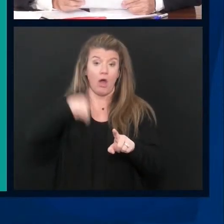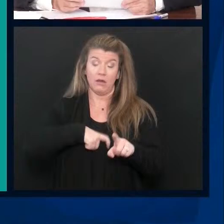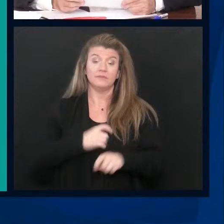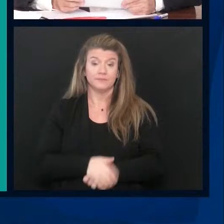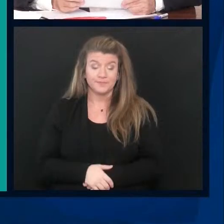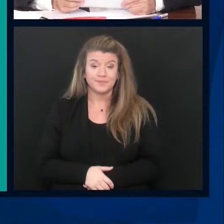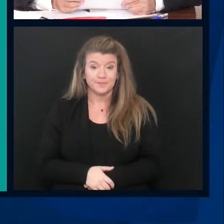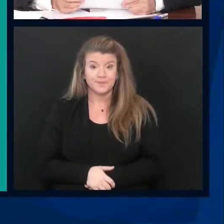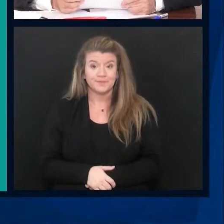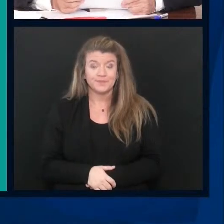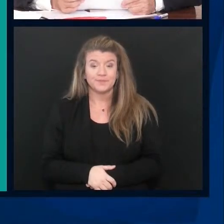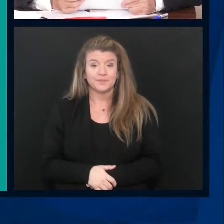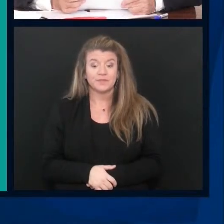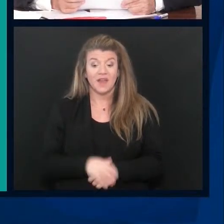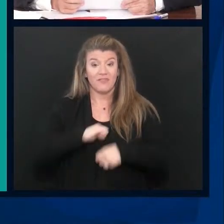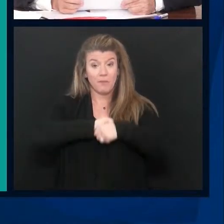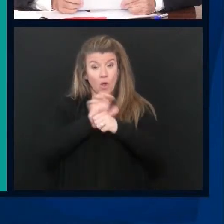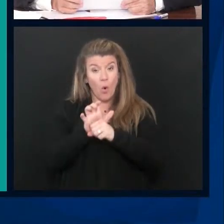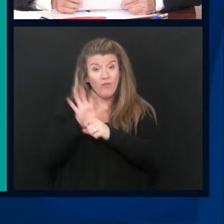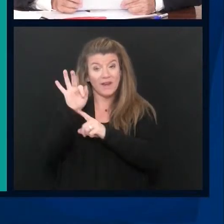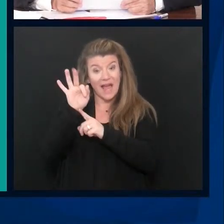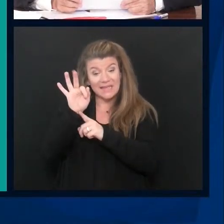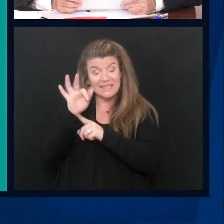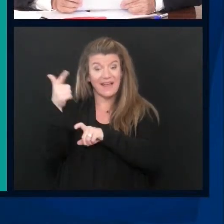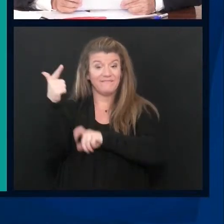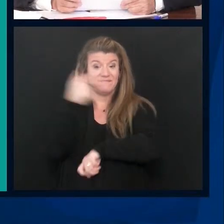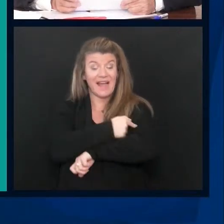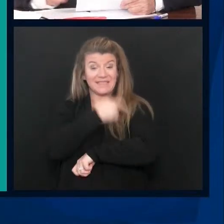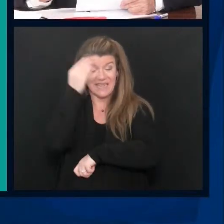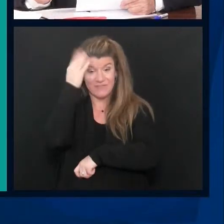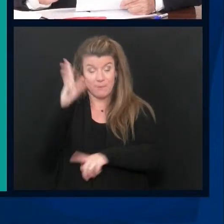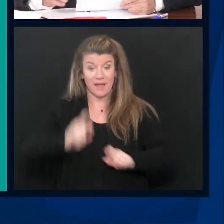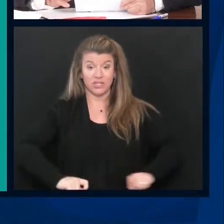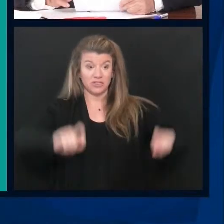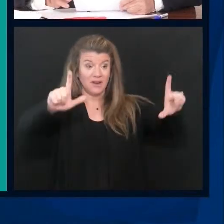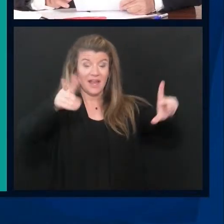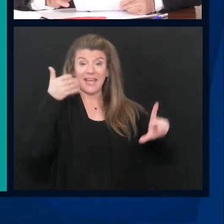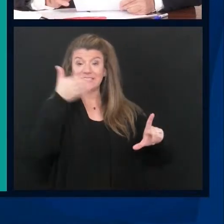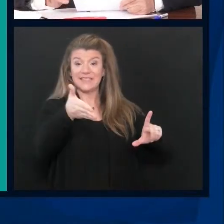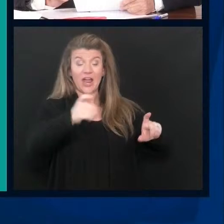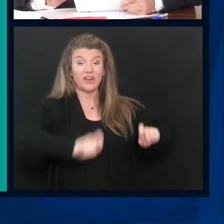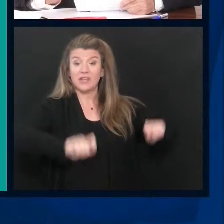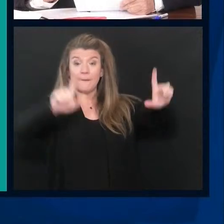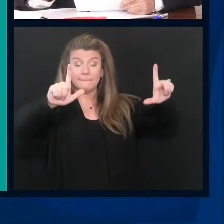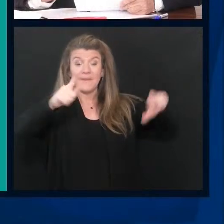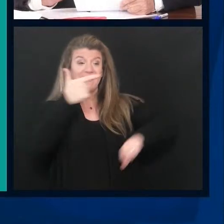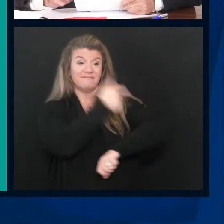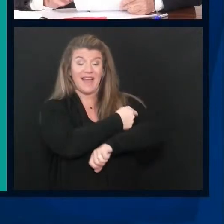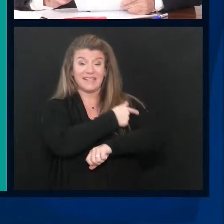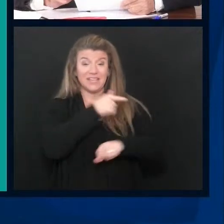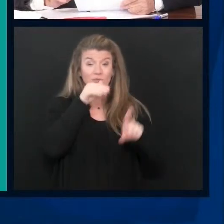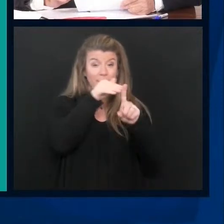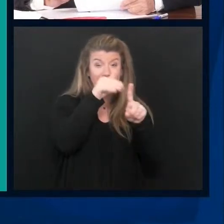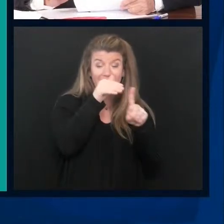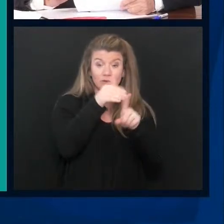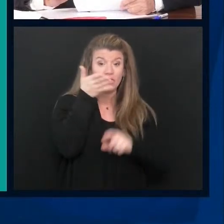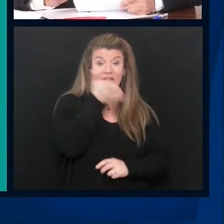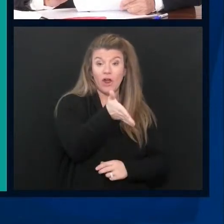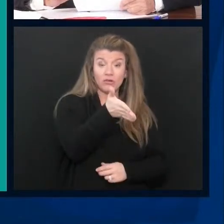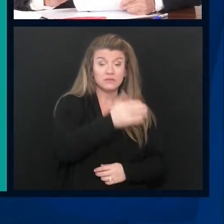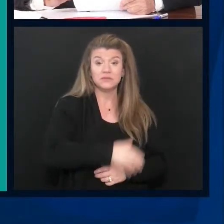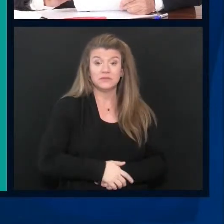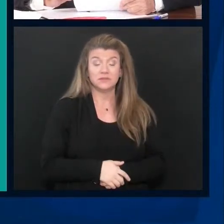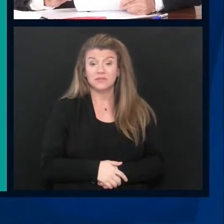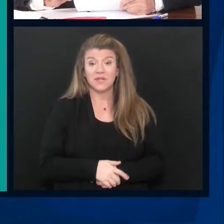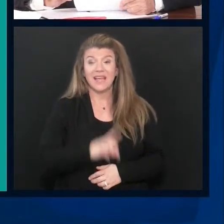From the standpoint of the COVID-19 vaccine info line, it's up there. The vaccine reminders are all up there. You